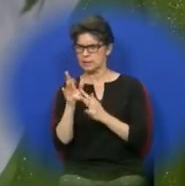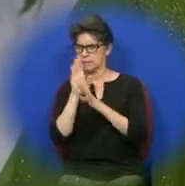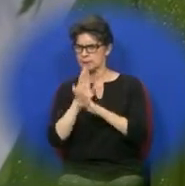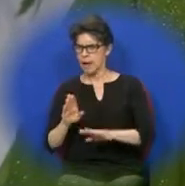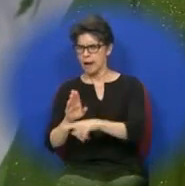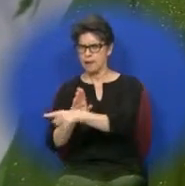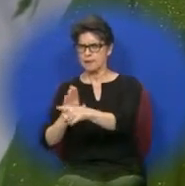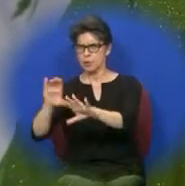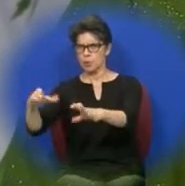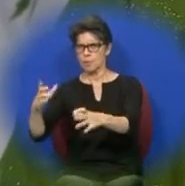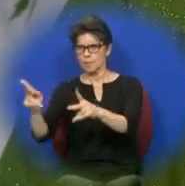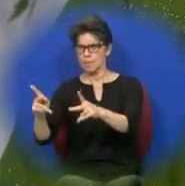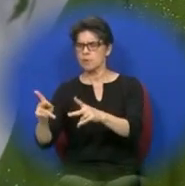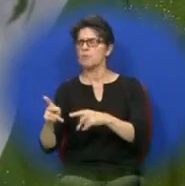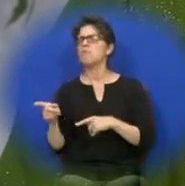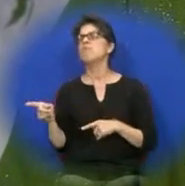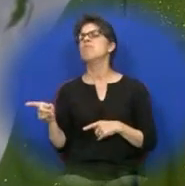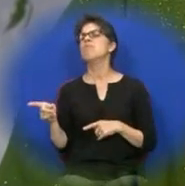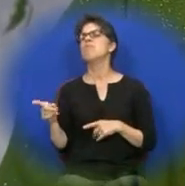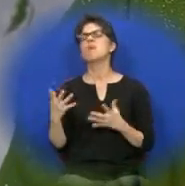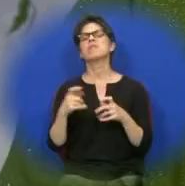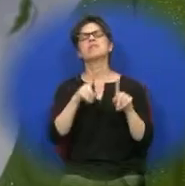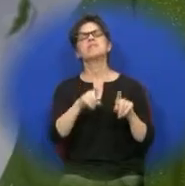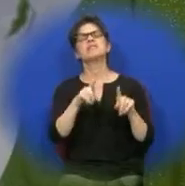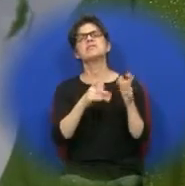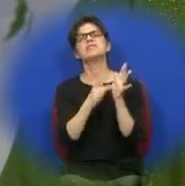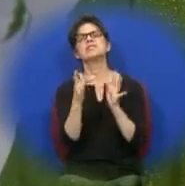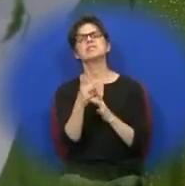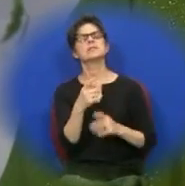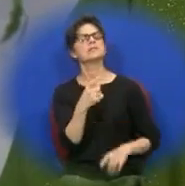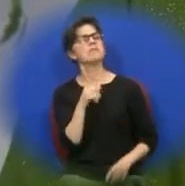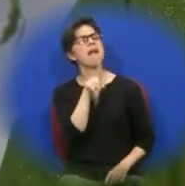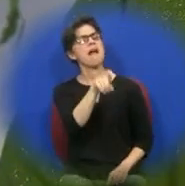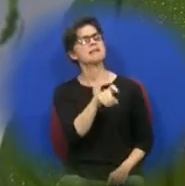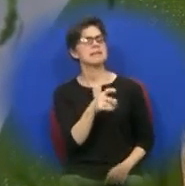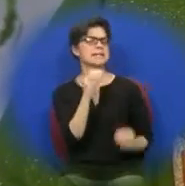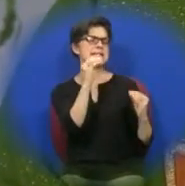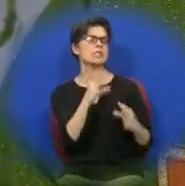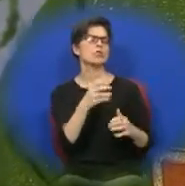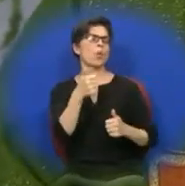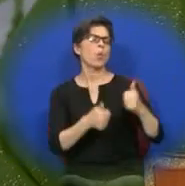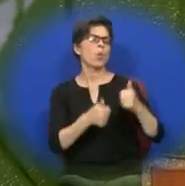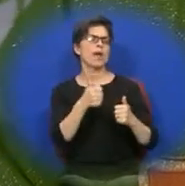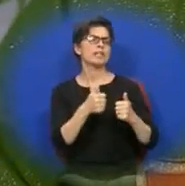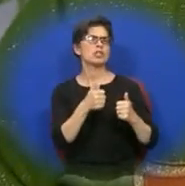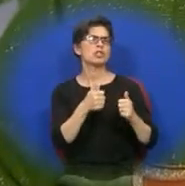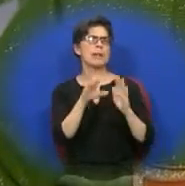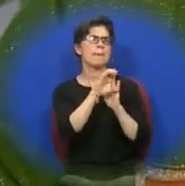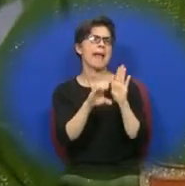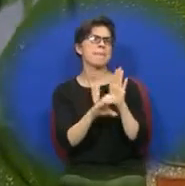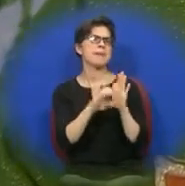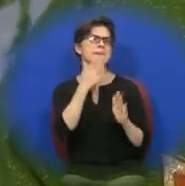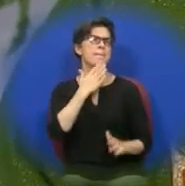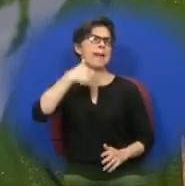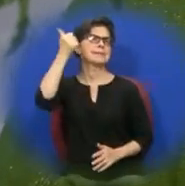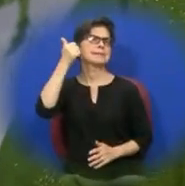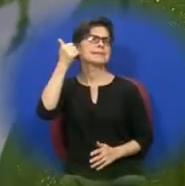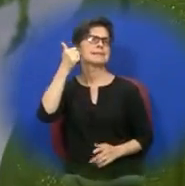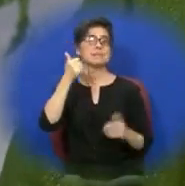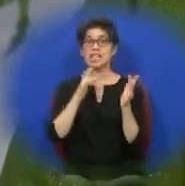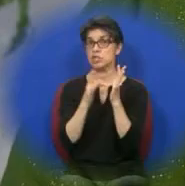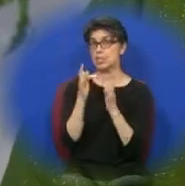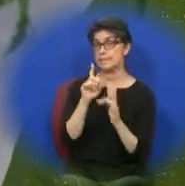a scholar of the law, tested him by asking, "Teacher, which commandment of the law is the greatest?" He said to